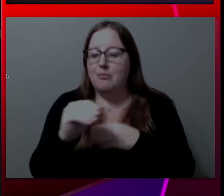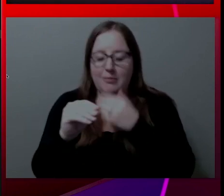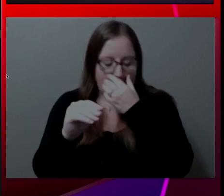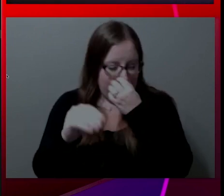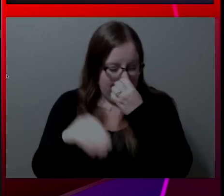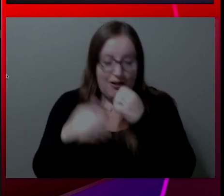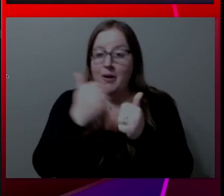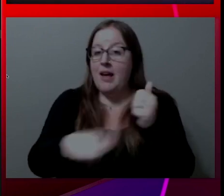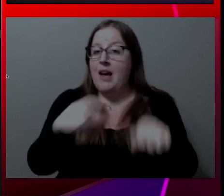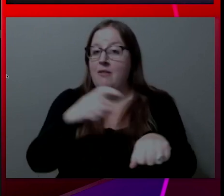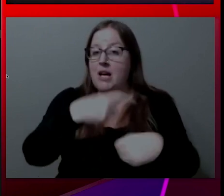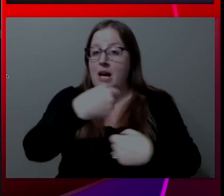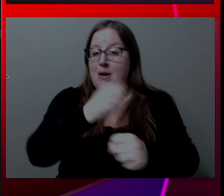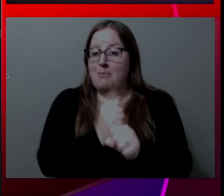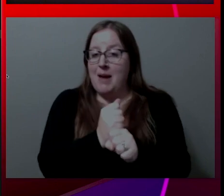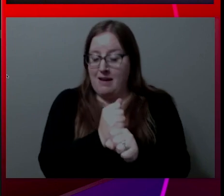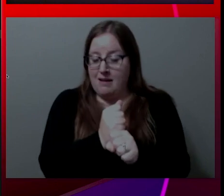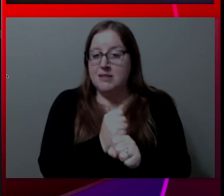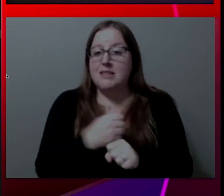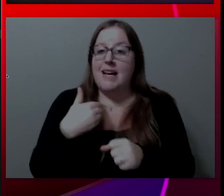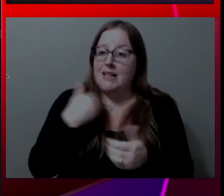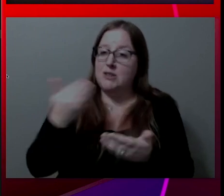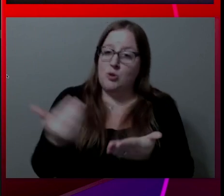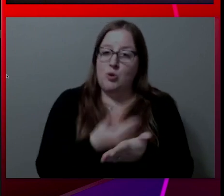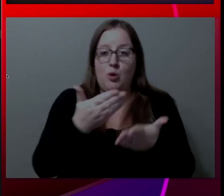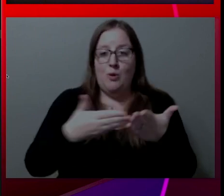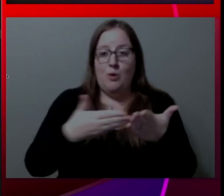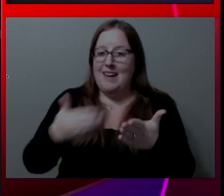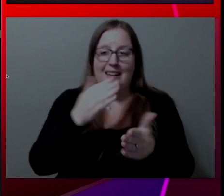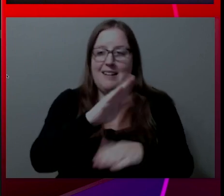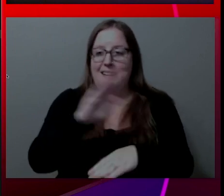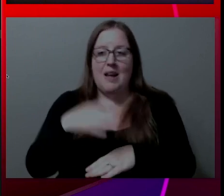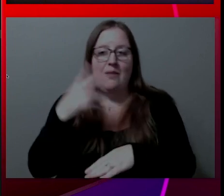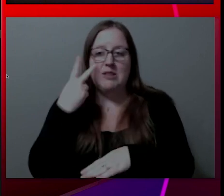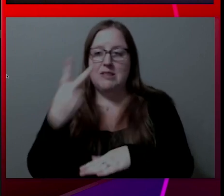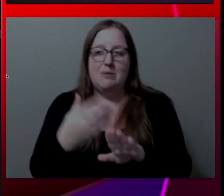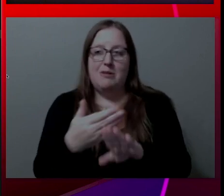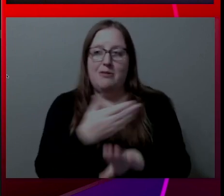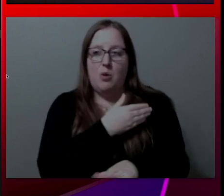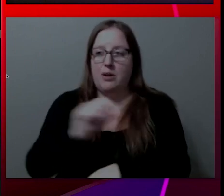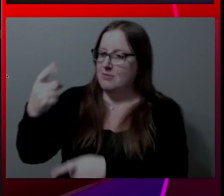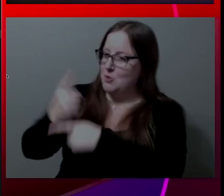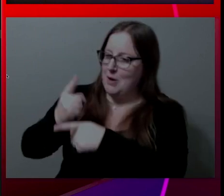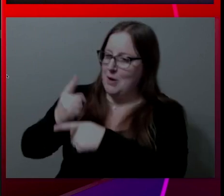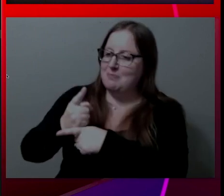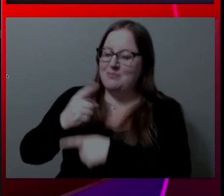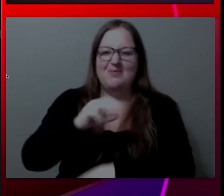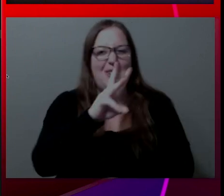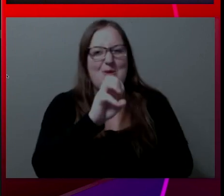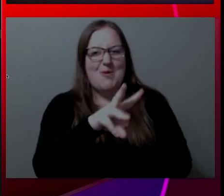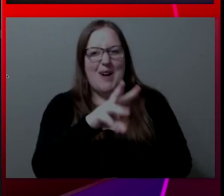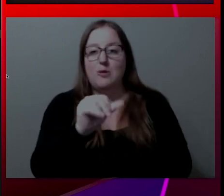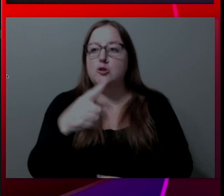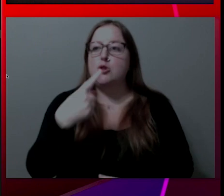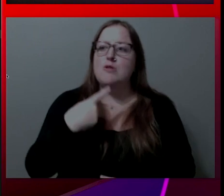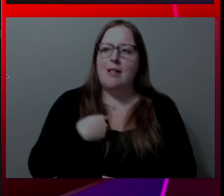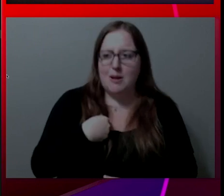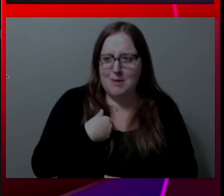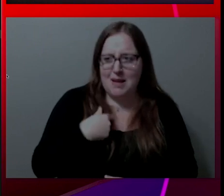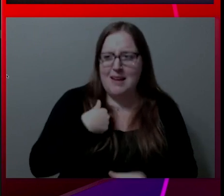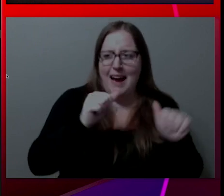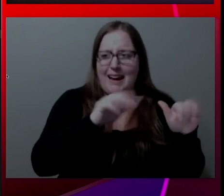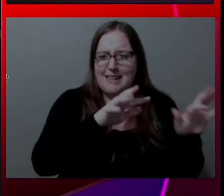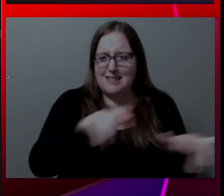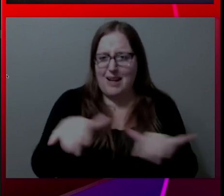generates this, it's generating a brand new thing that has never been seen by anyone else yet. Correct. Wow. So you're telling me I can just type in a